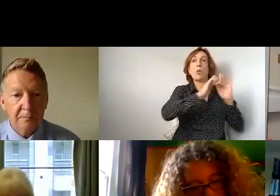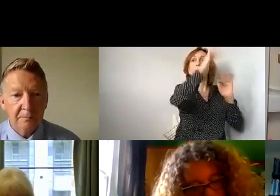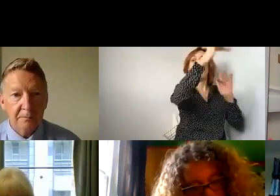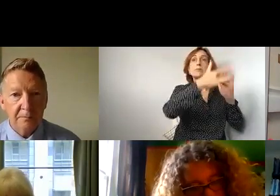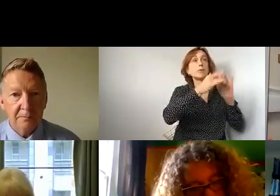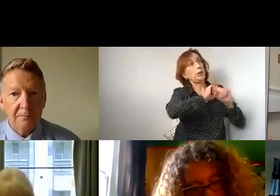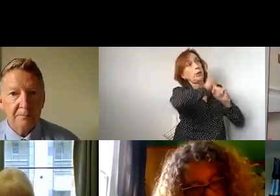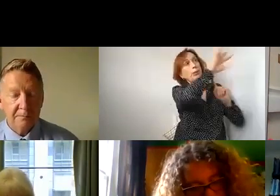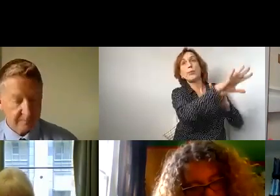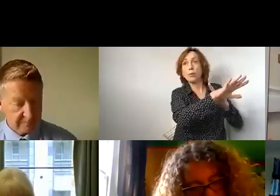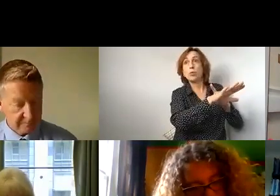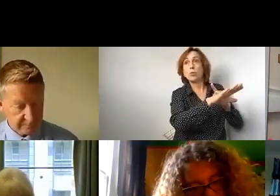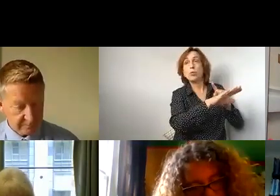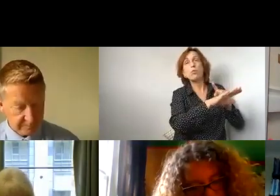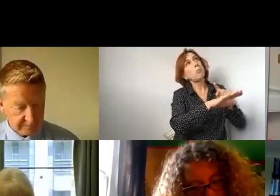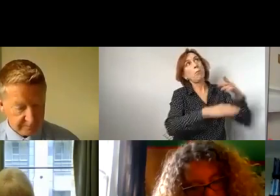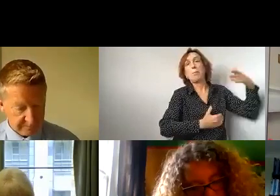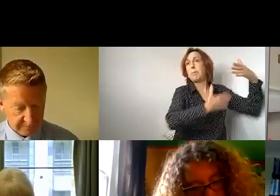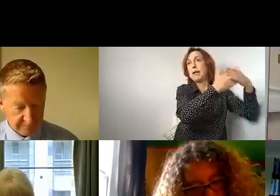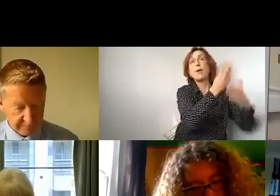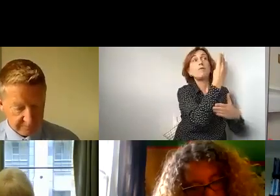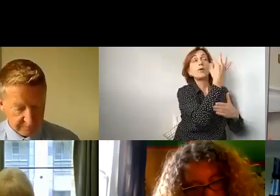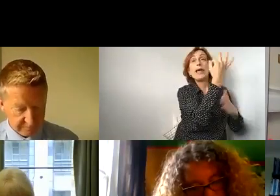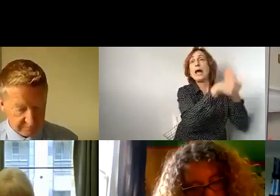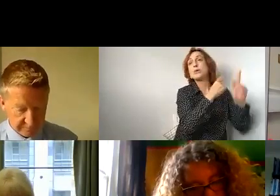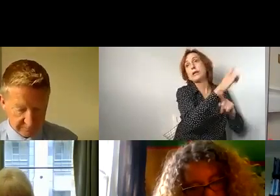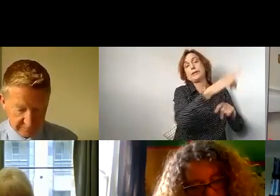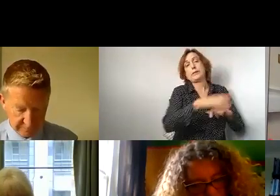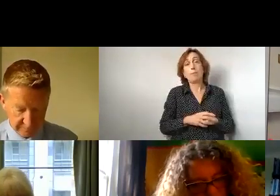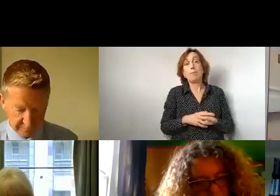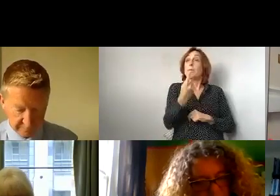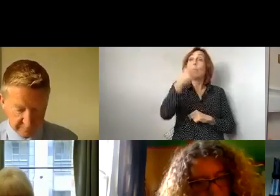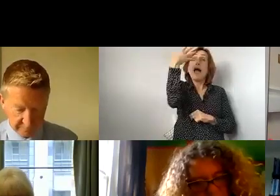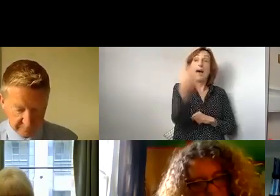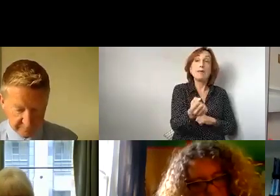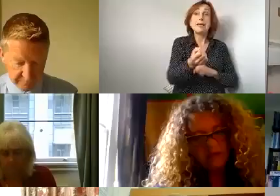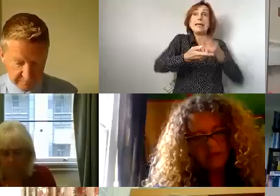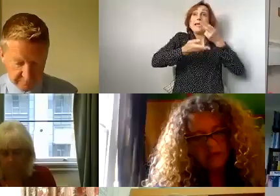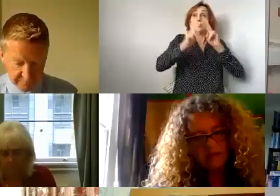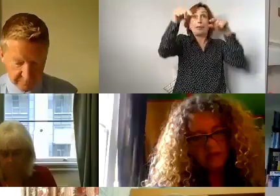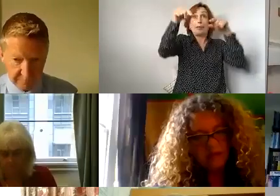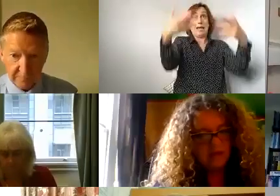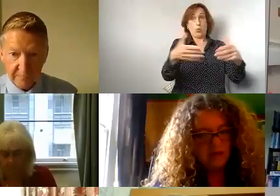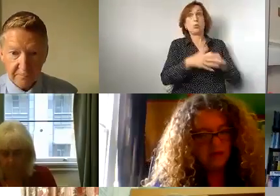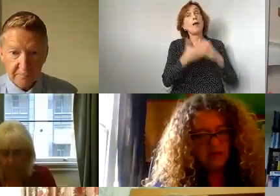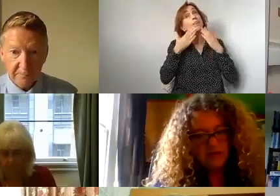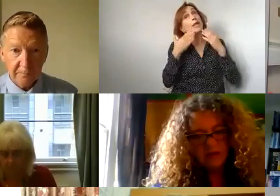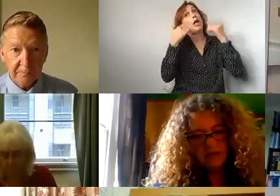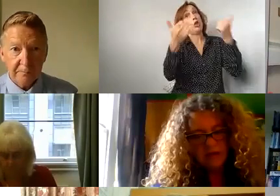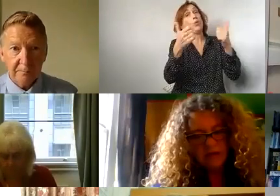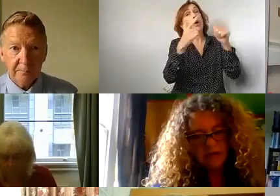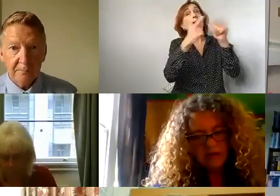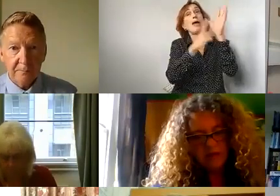to watch within 48 hours. But we do have a British Sign Language interpreter. Thank you so much,